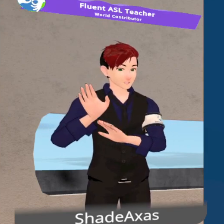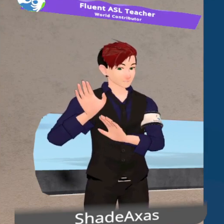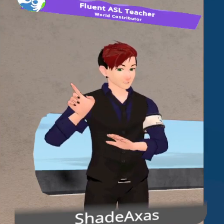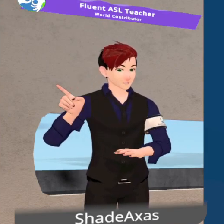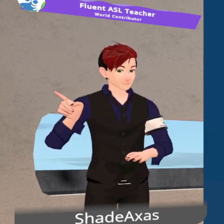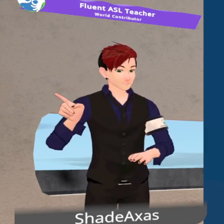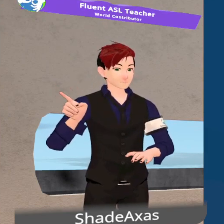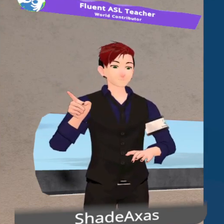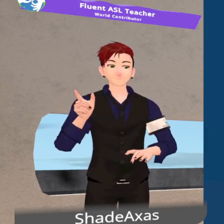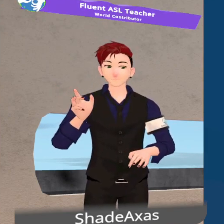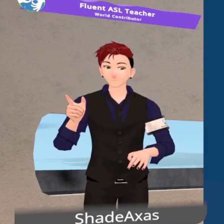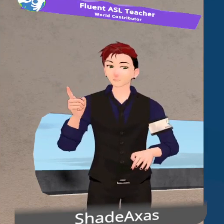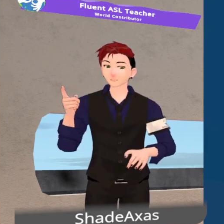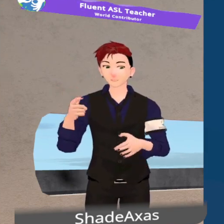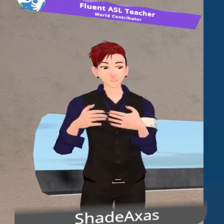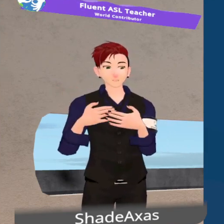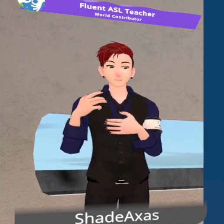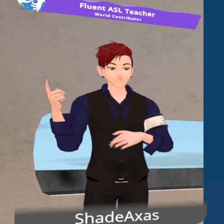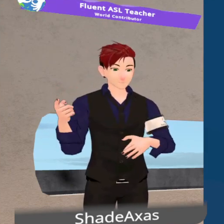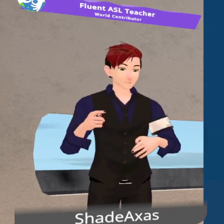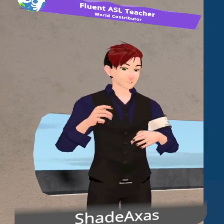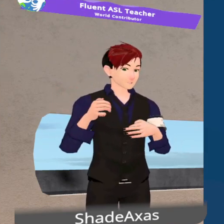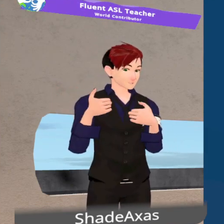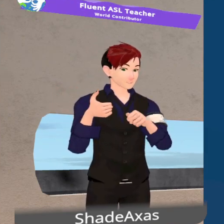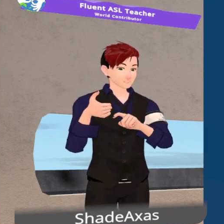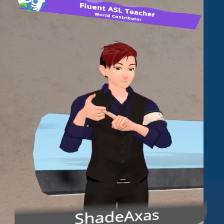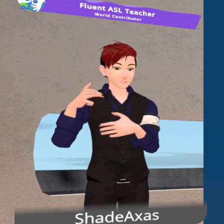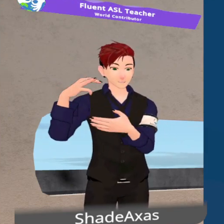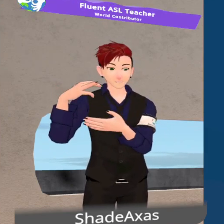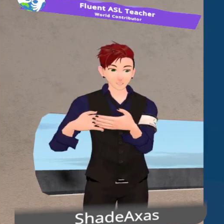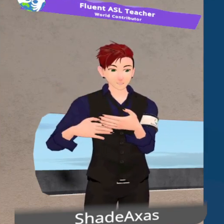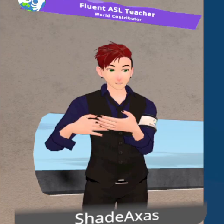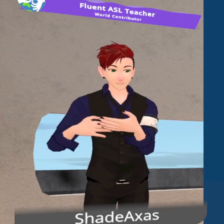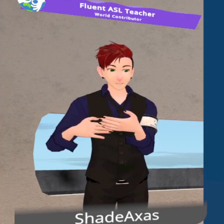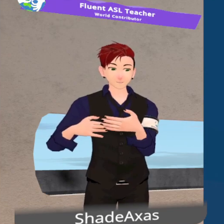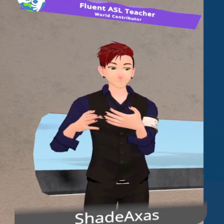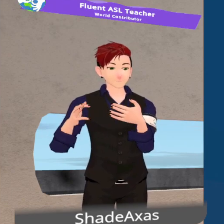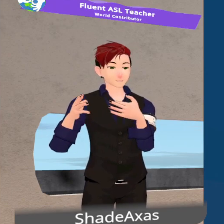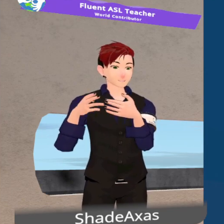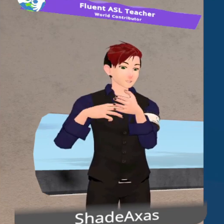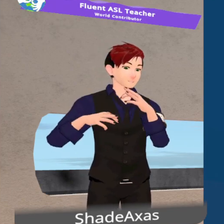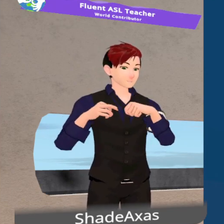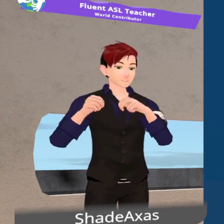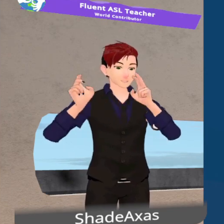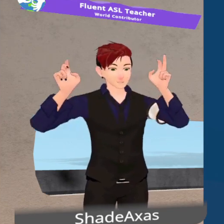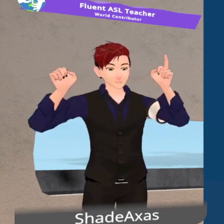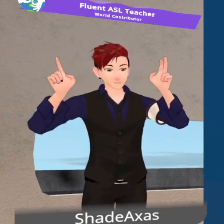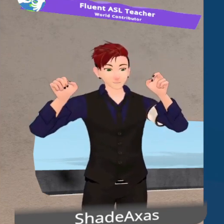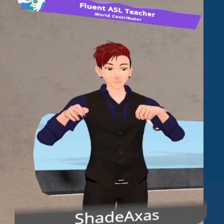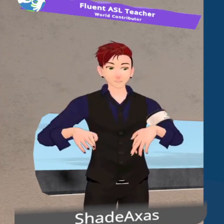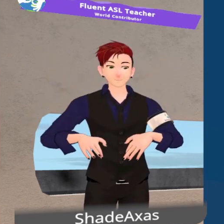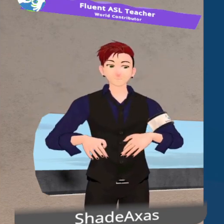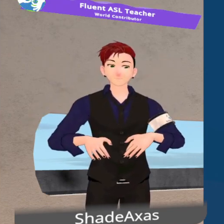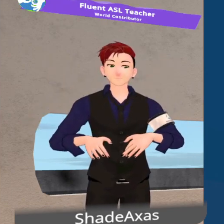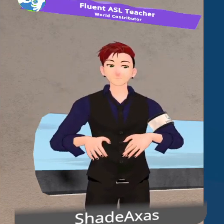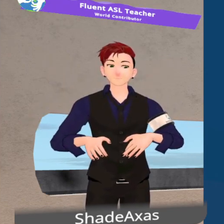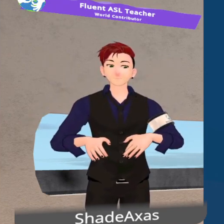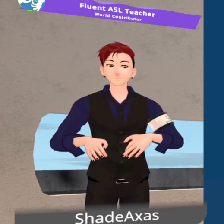mostly on Sundays. He almost always makes his own lesson, and it's always based on some sort of